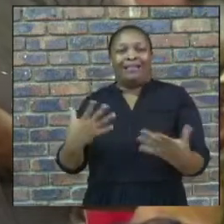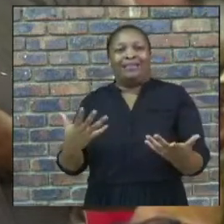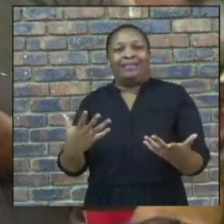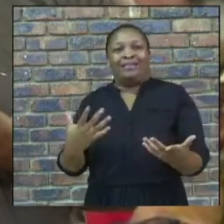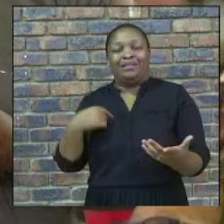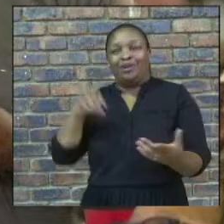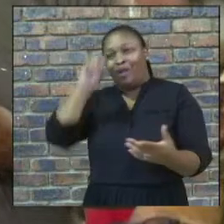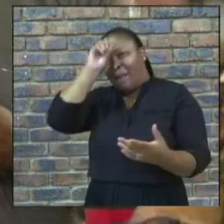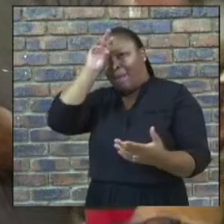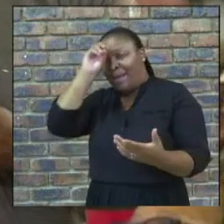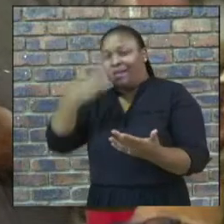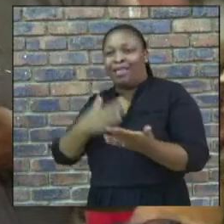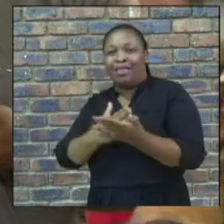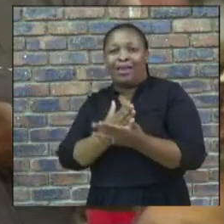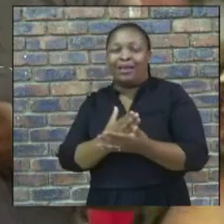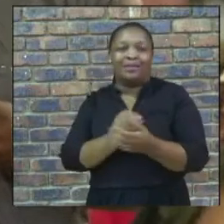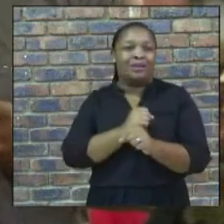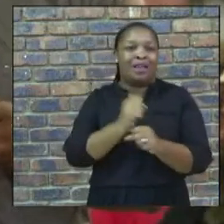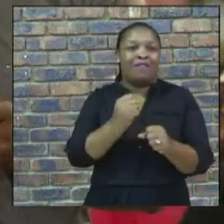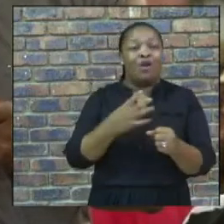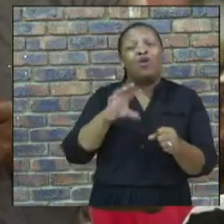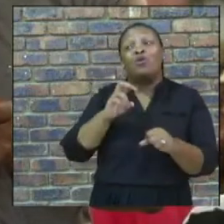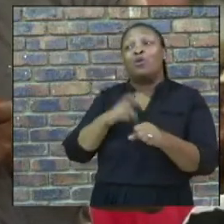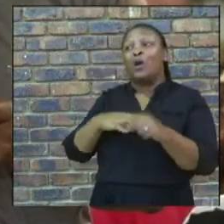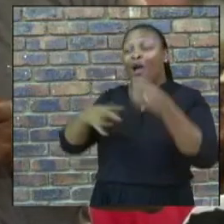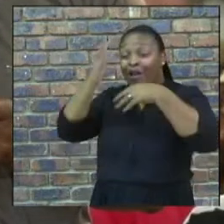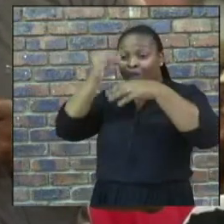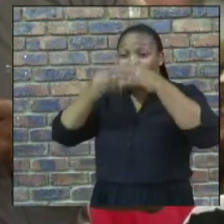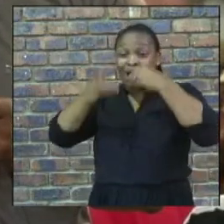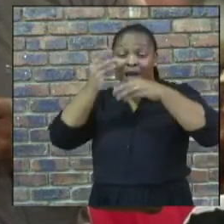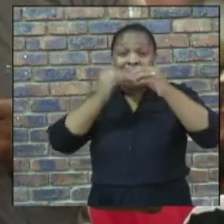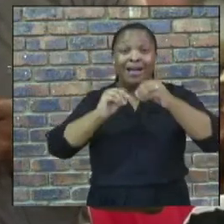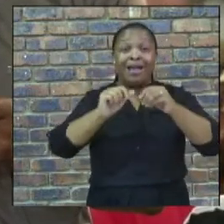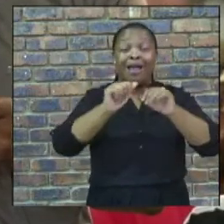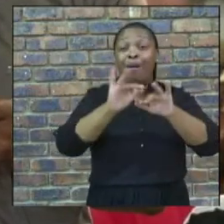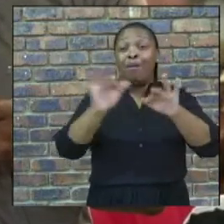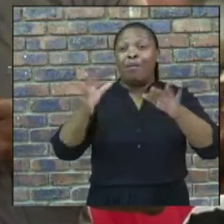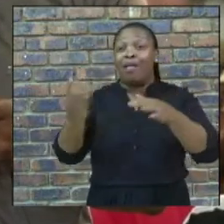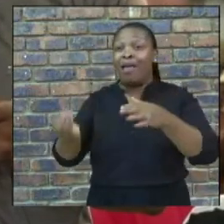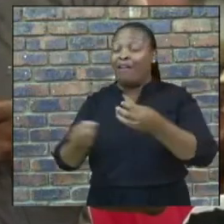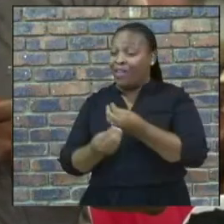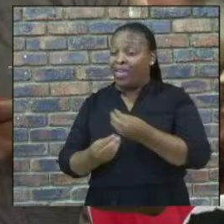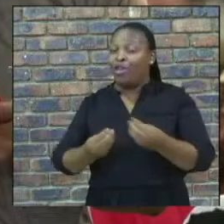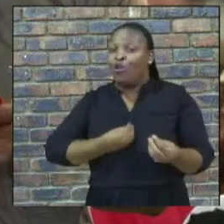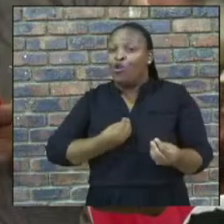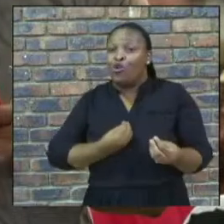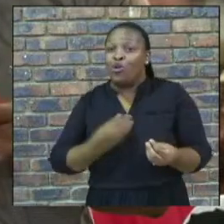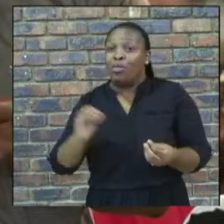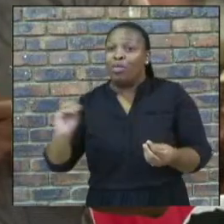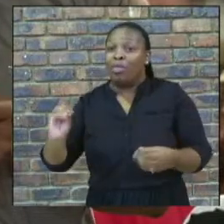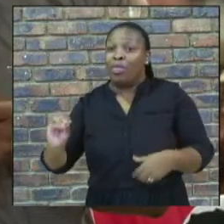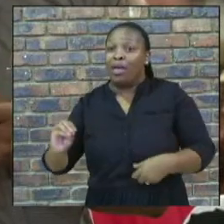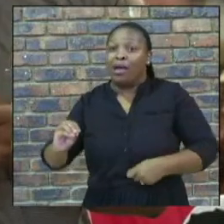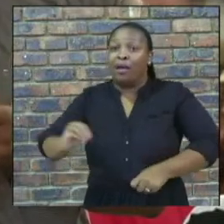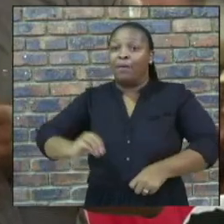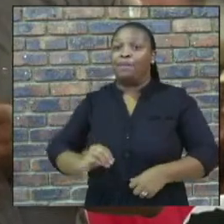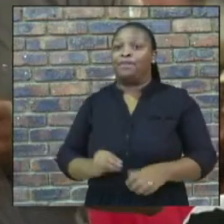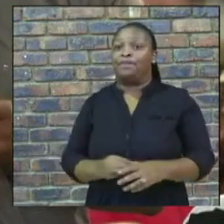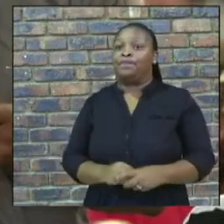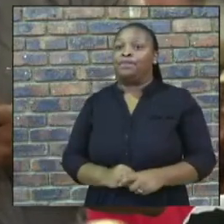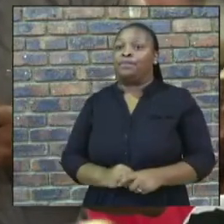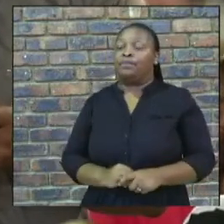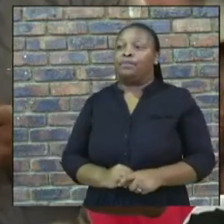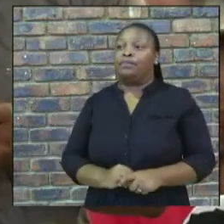mining. Because we have learned a lot of people are happy when their children attend this school, bachelors and so on,